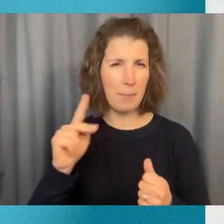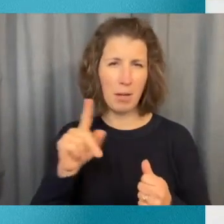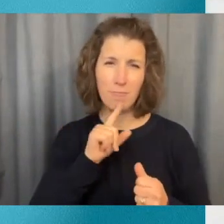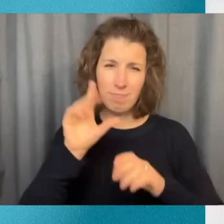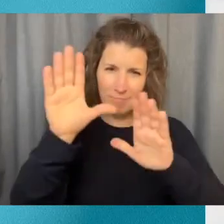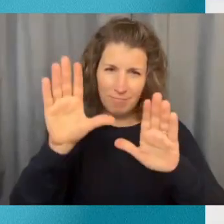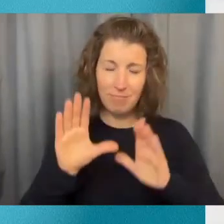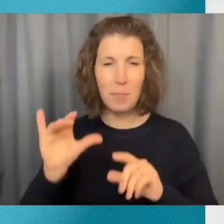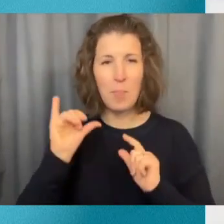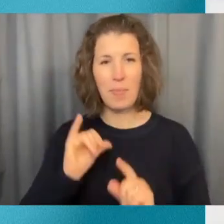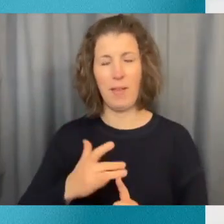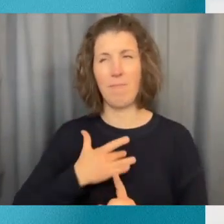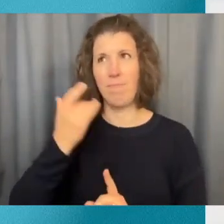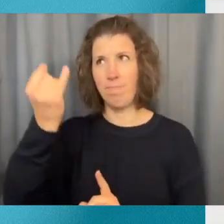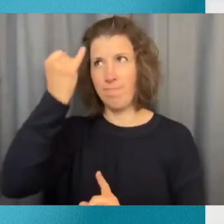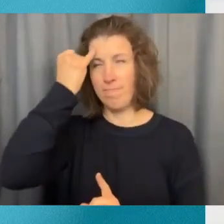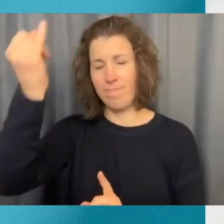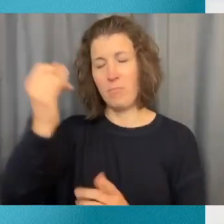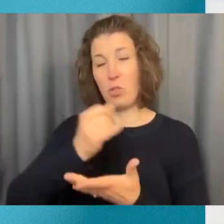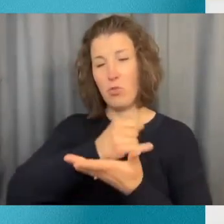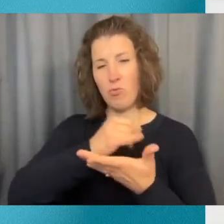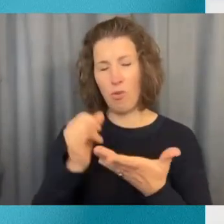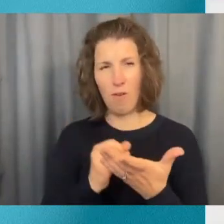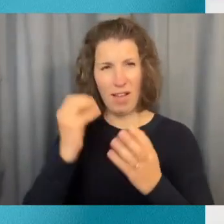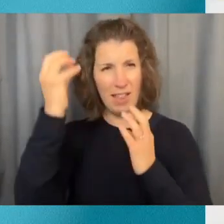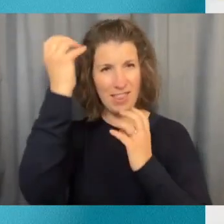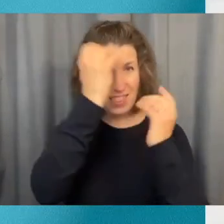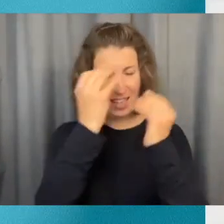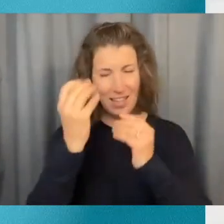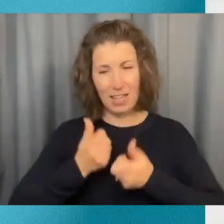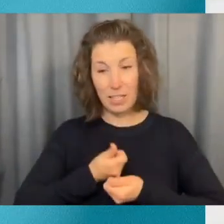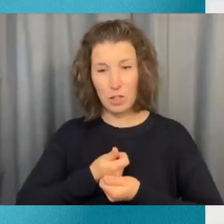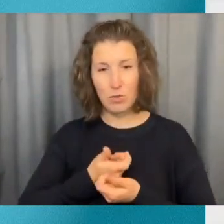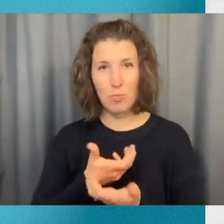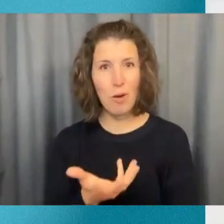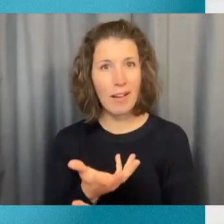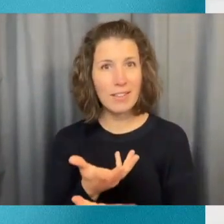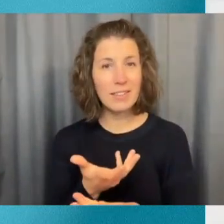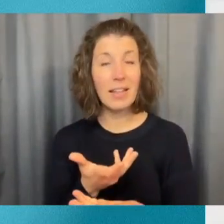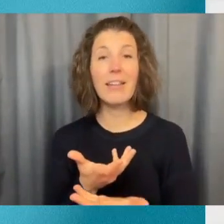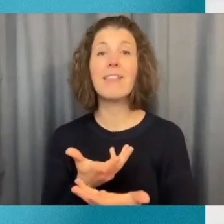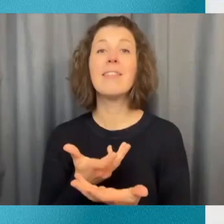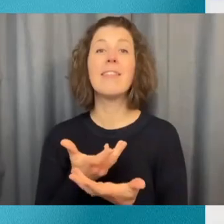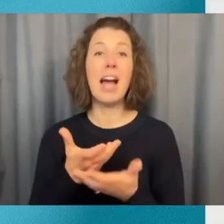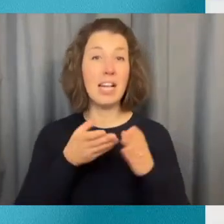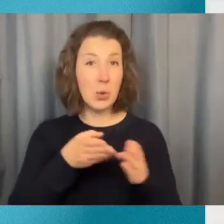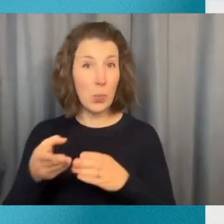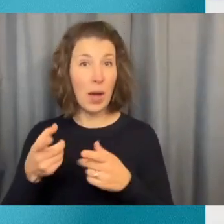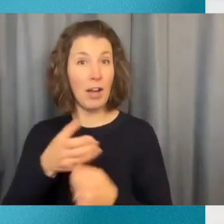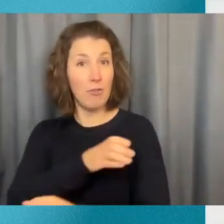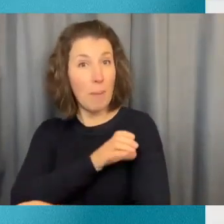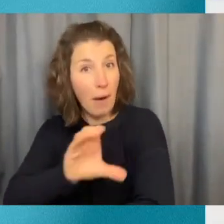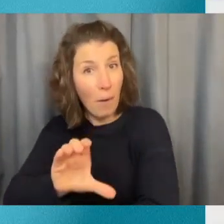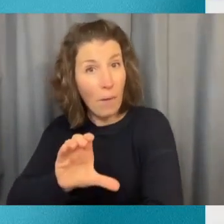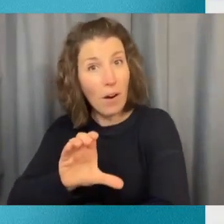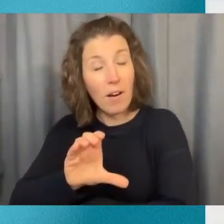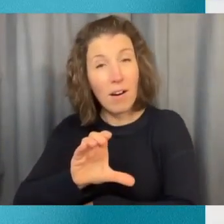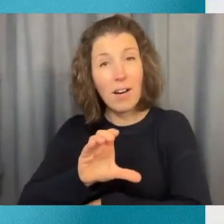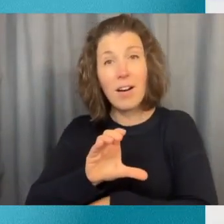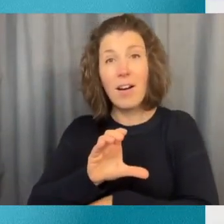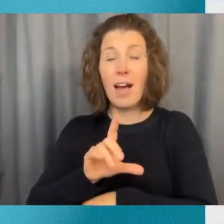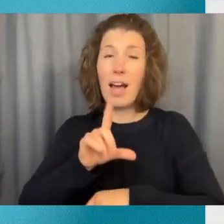whole notion about drawing and thinking and expressing as a way to empower and